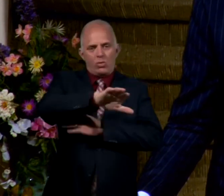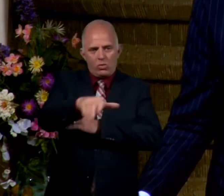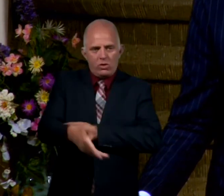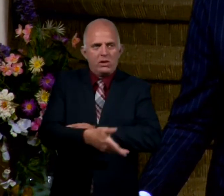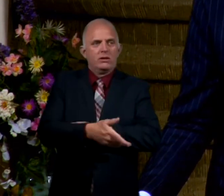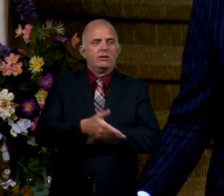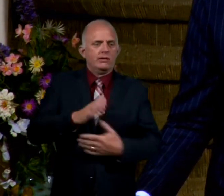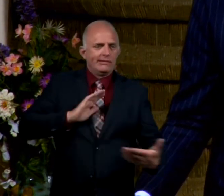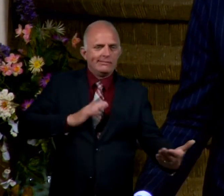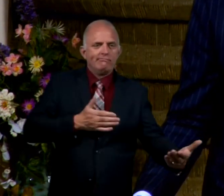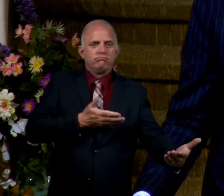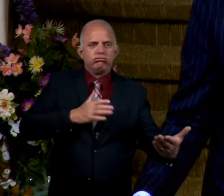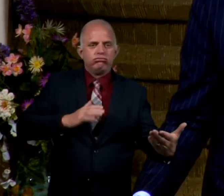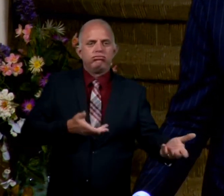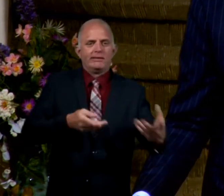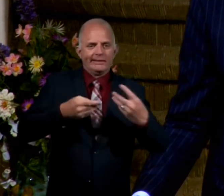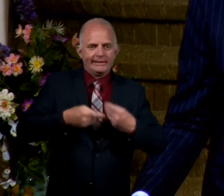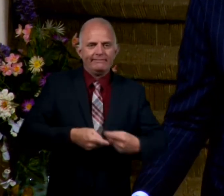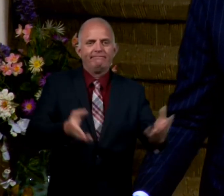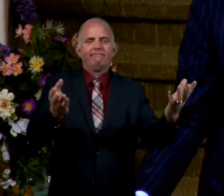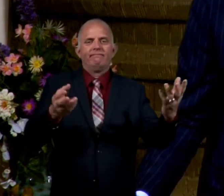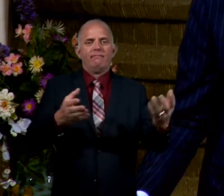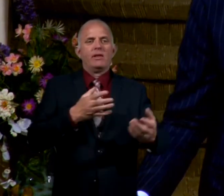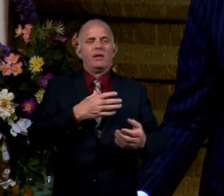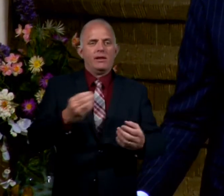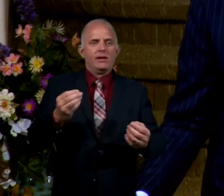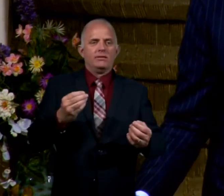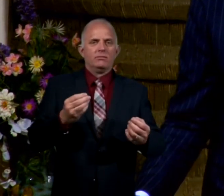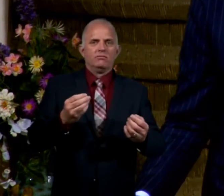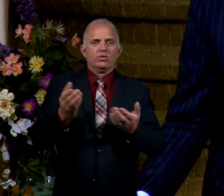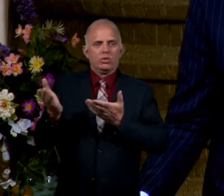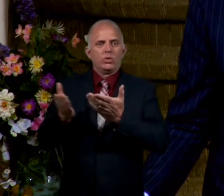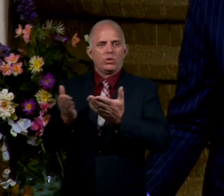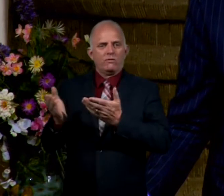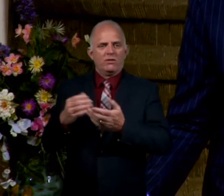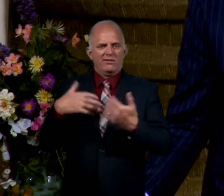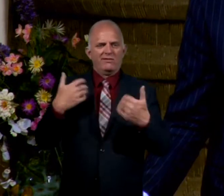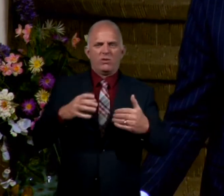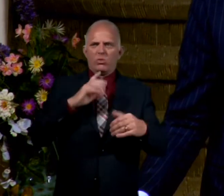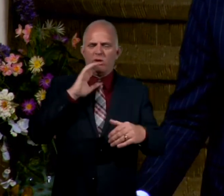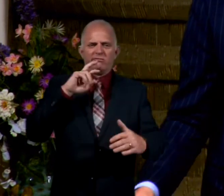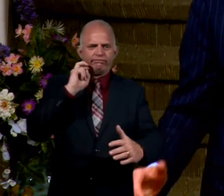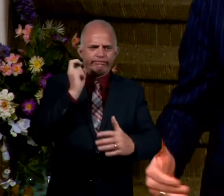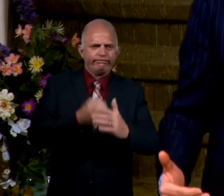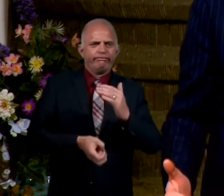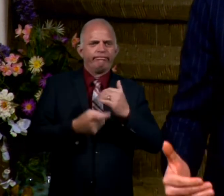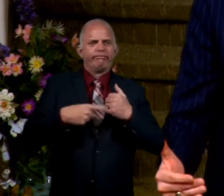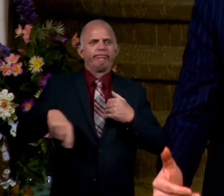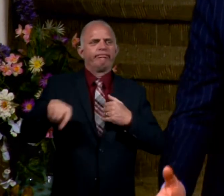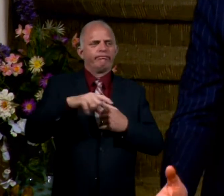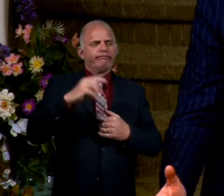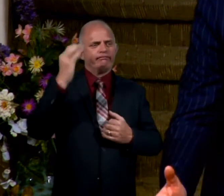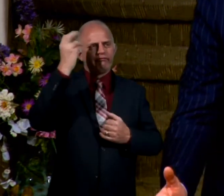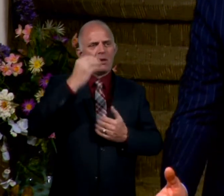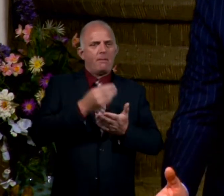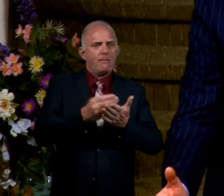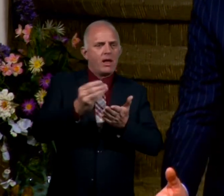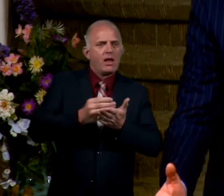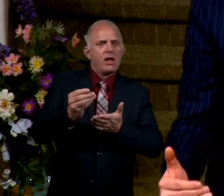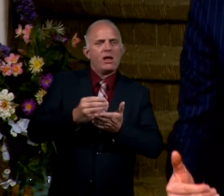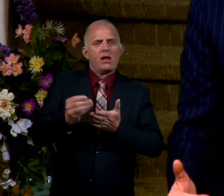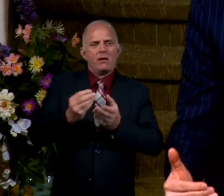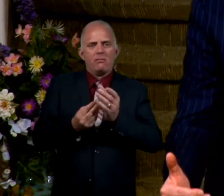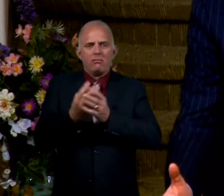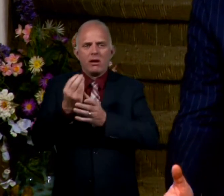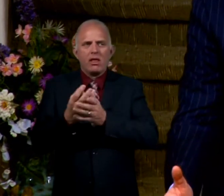household and portion to her maiden. She's devoted. She considereth the field and buyeth it. She has some entrepreneur effort to